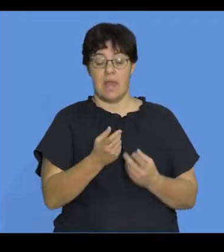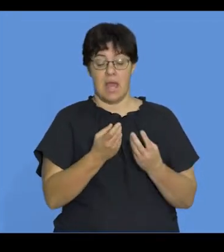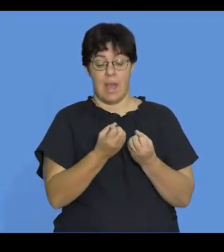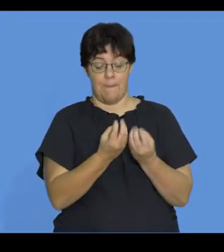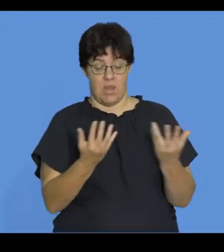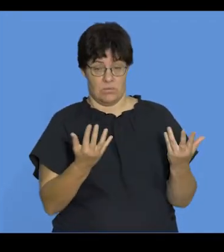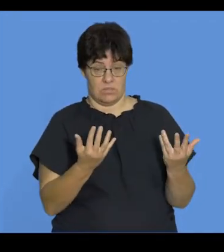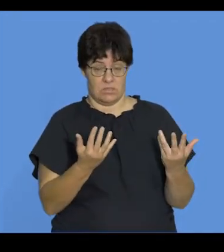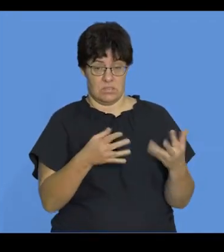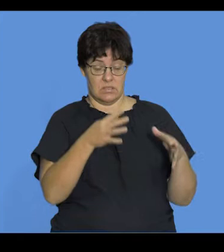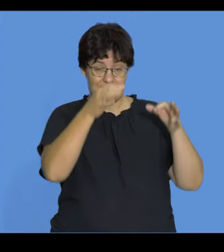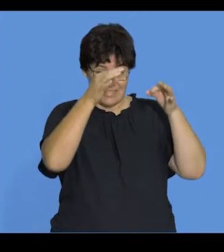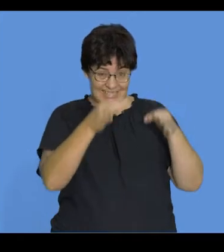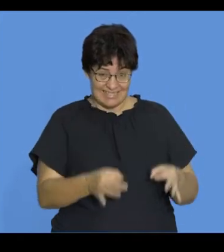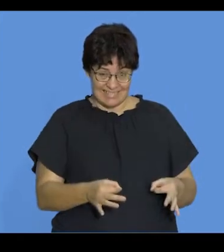determines